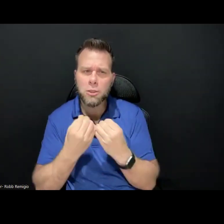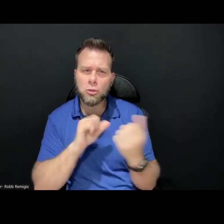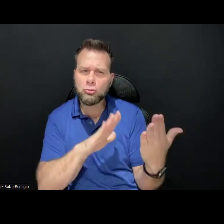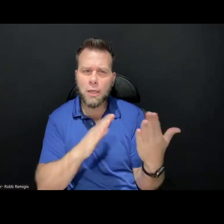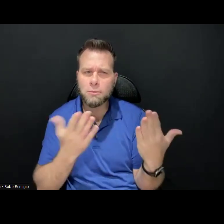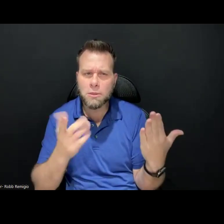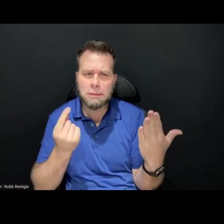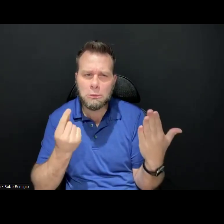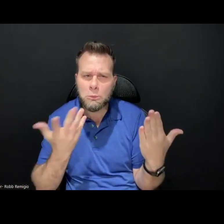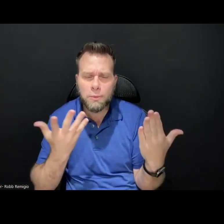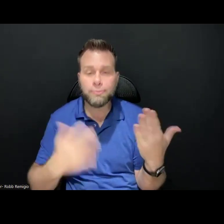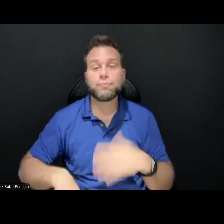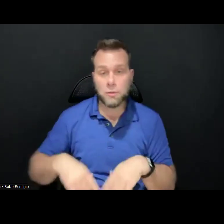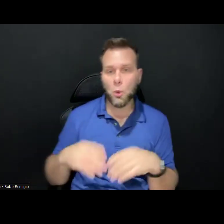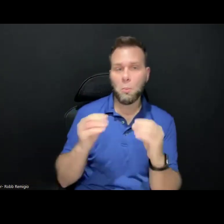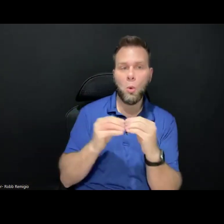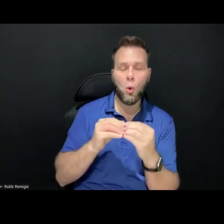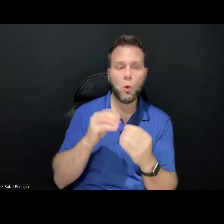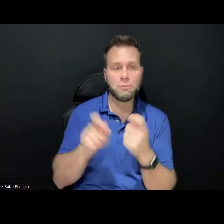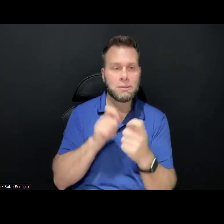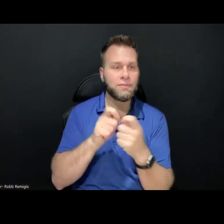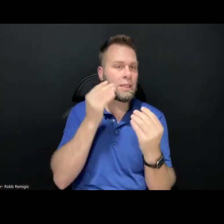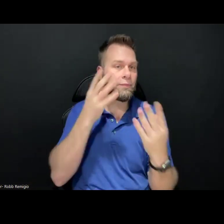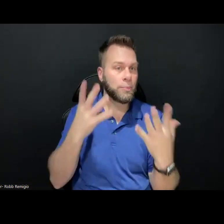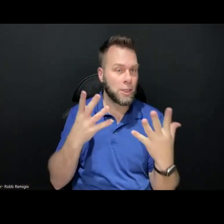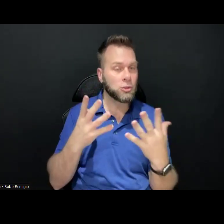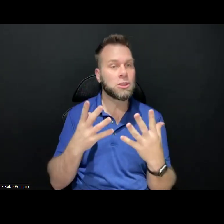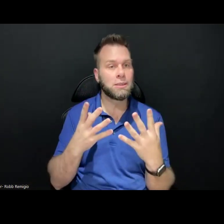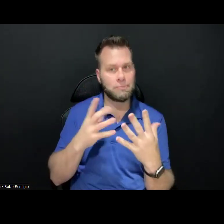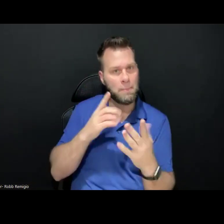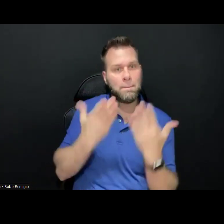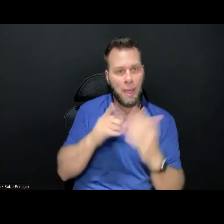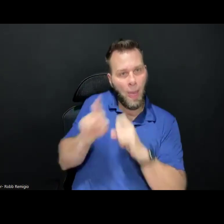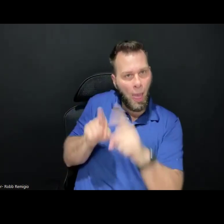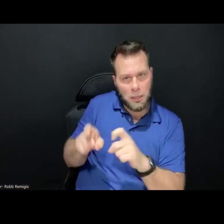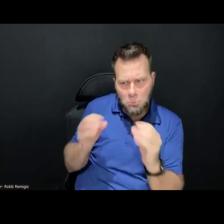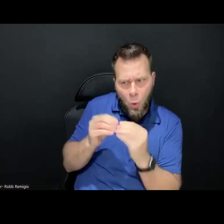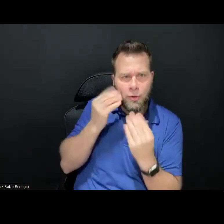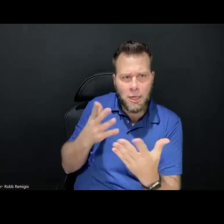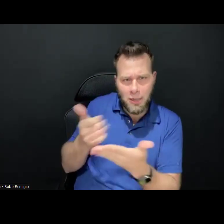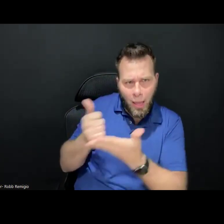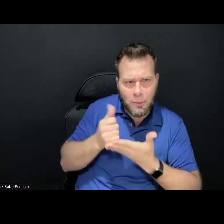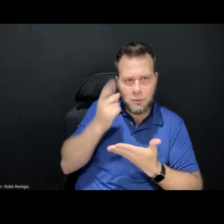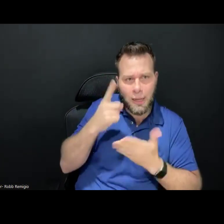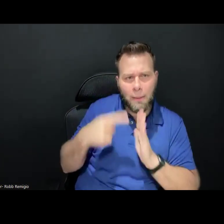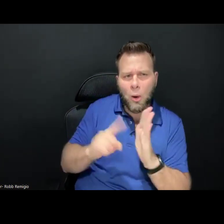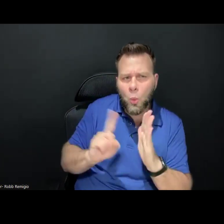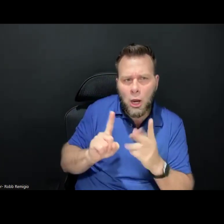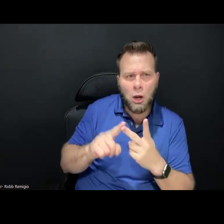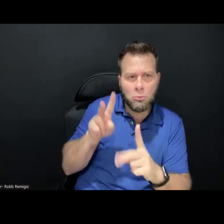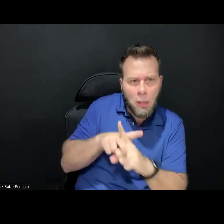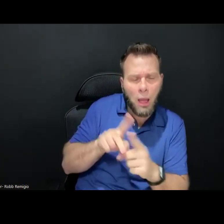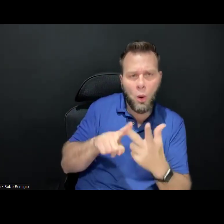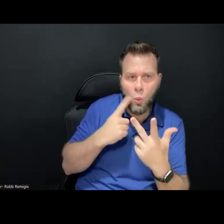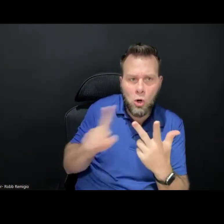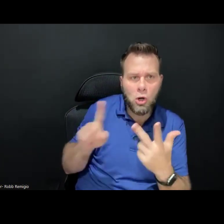more specific information regarding where that model's been used, where it's shown to be effective, if there is data